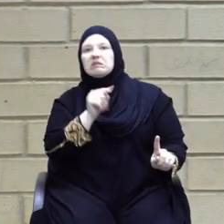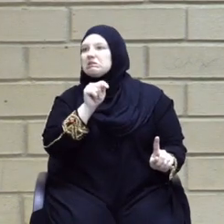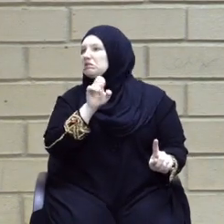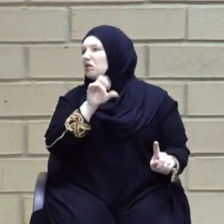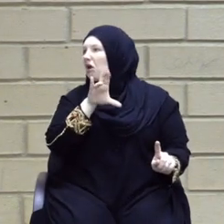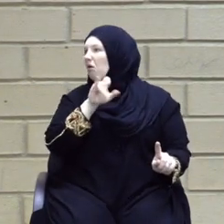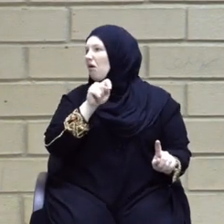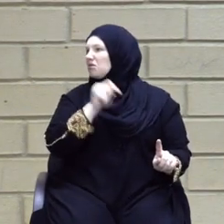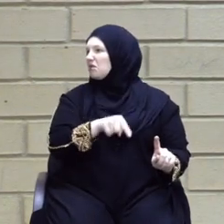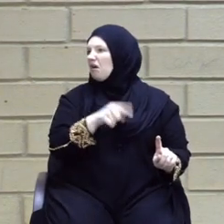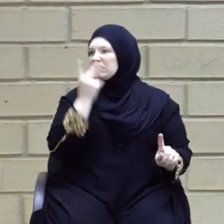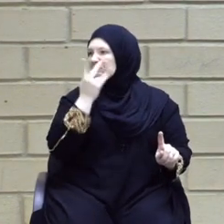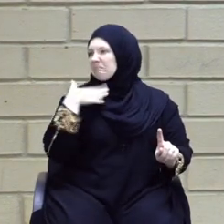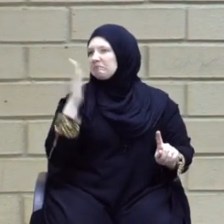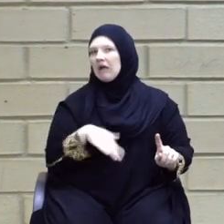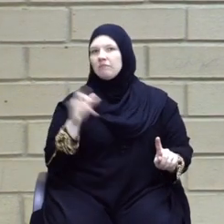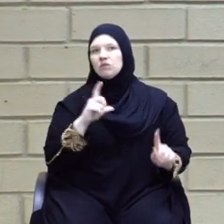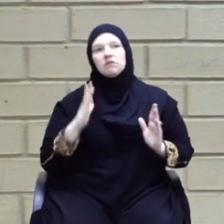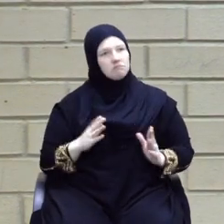Islam.